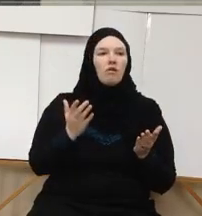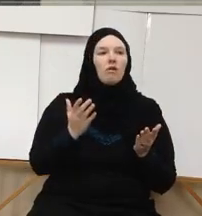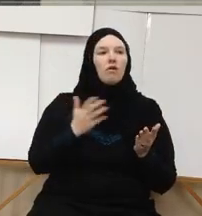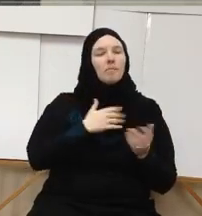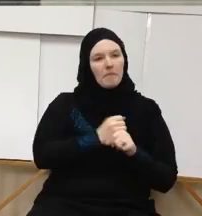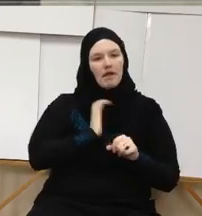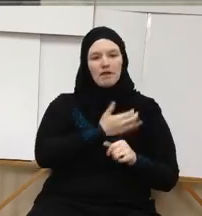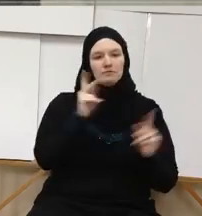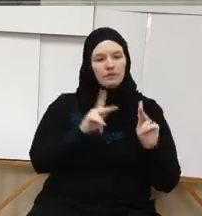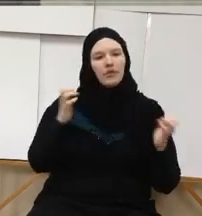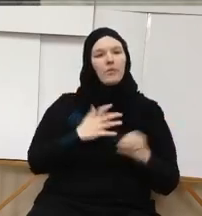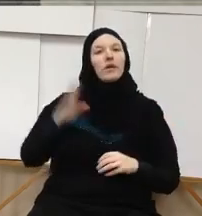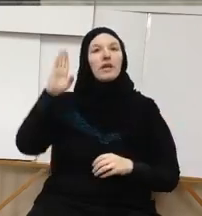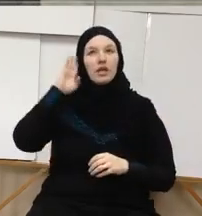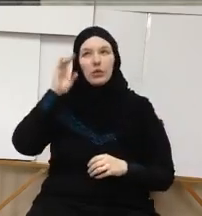obey.